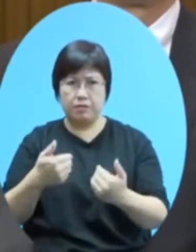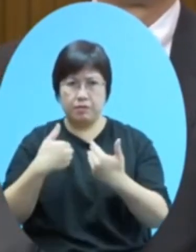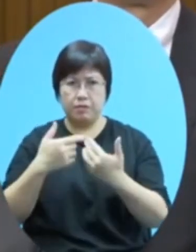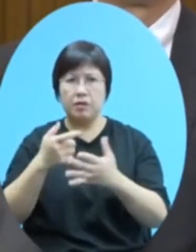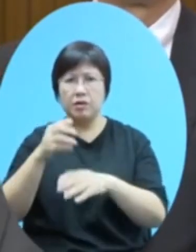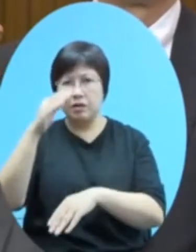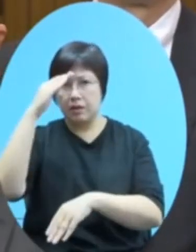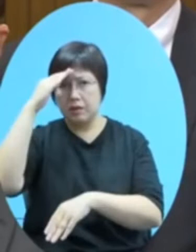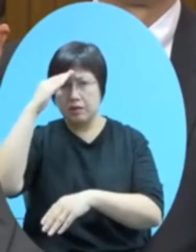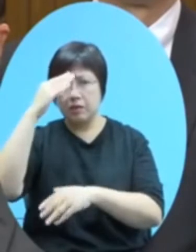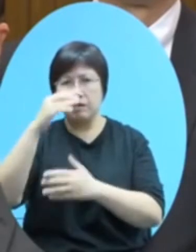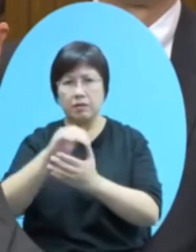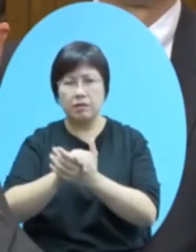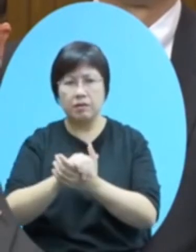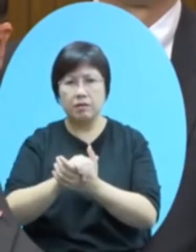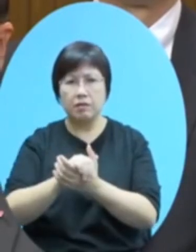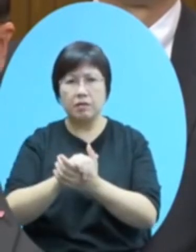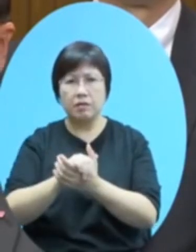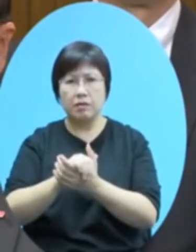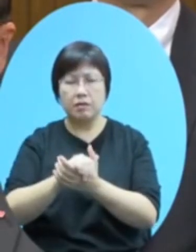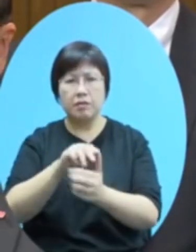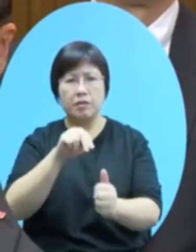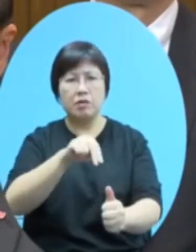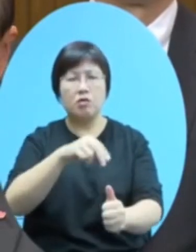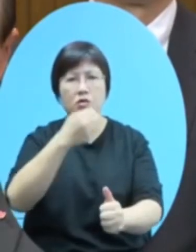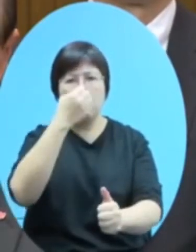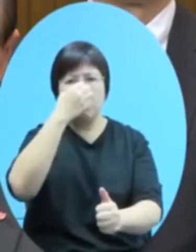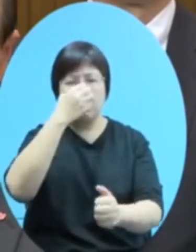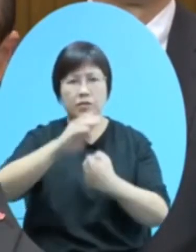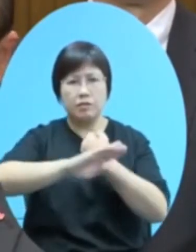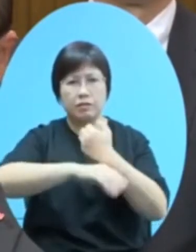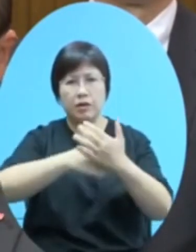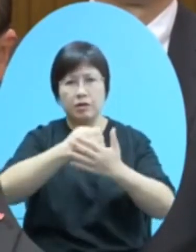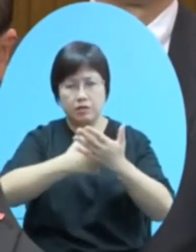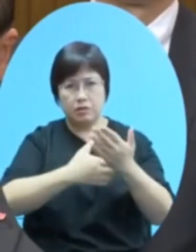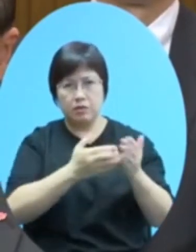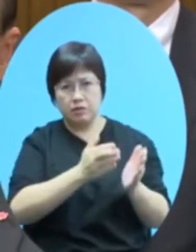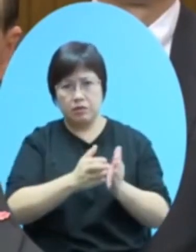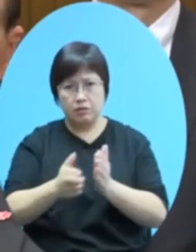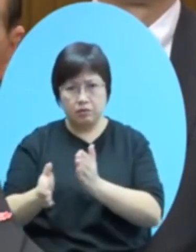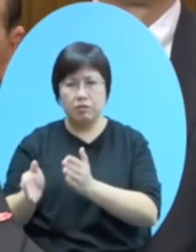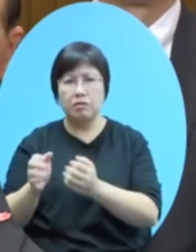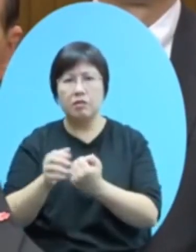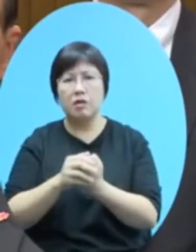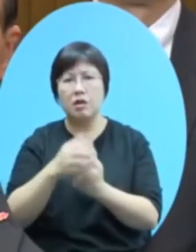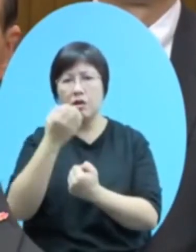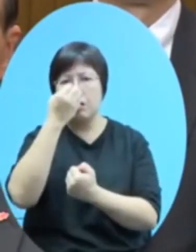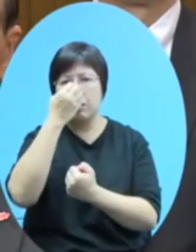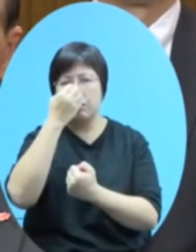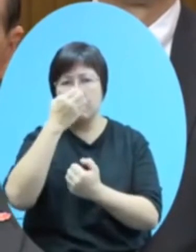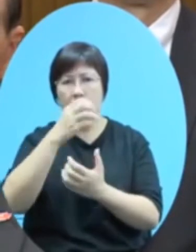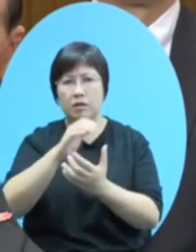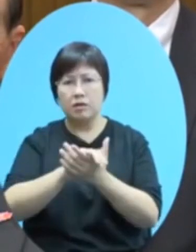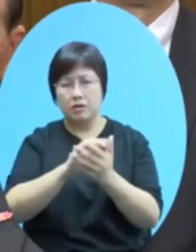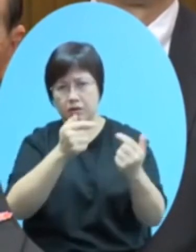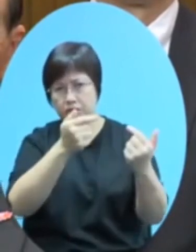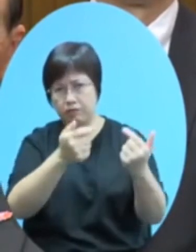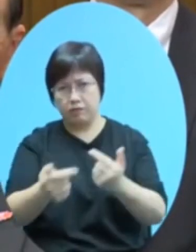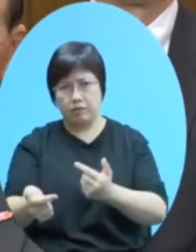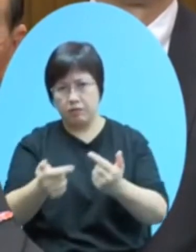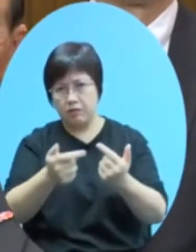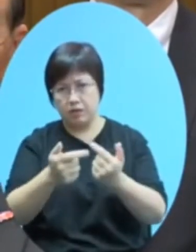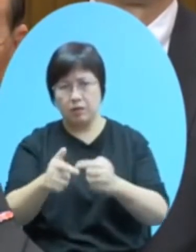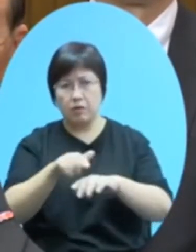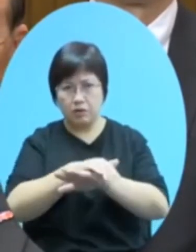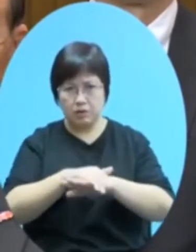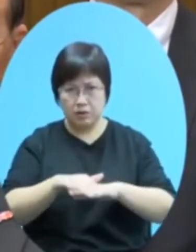The police force is safeguarding Hong Kong's law and order and ensuring Hong Kong's continued